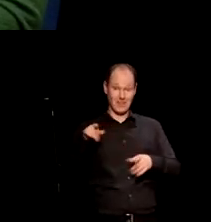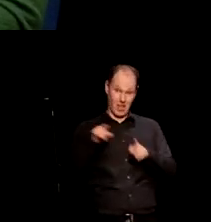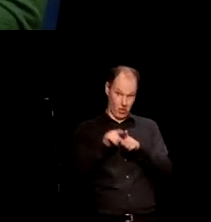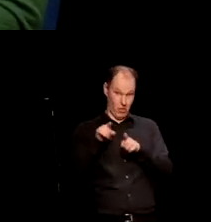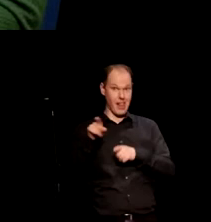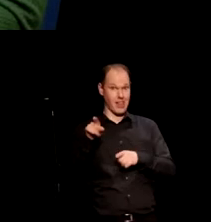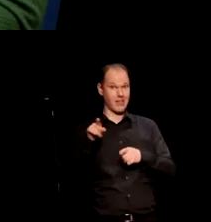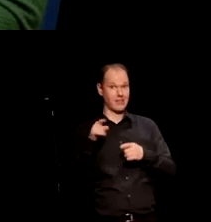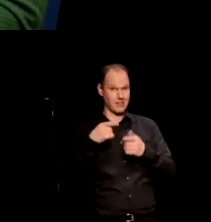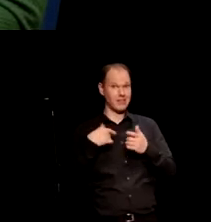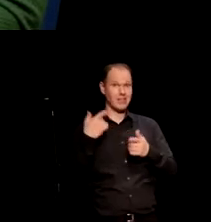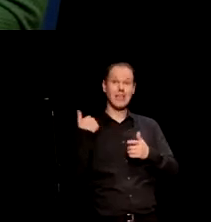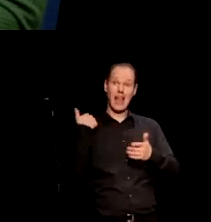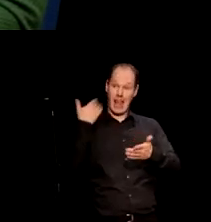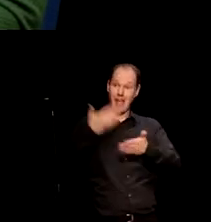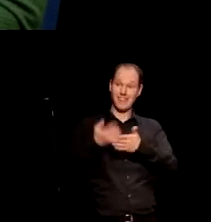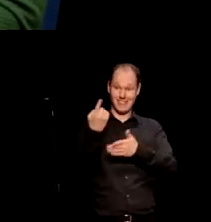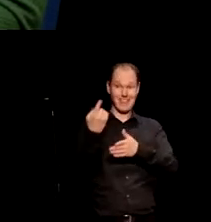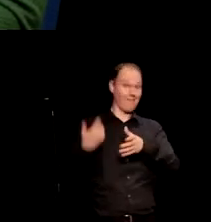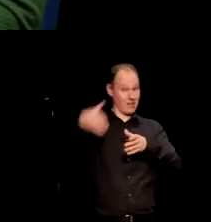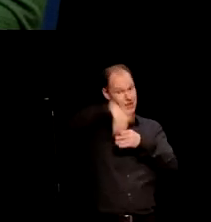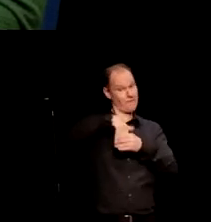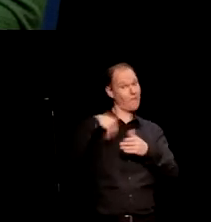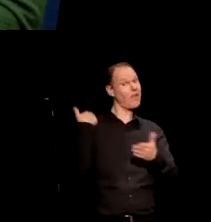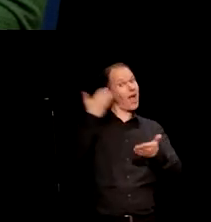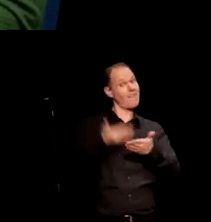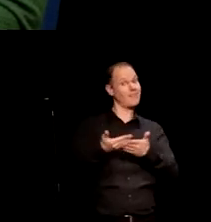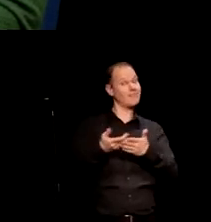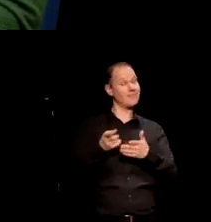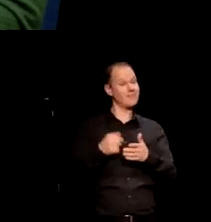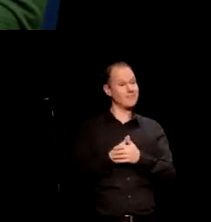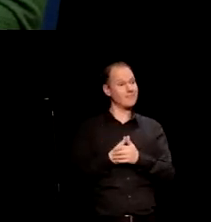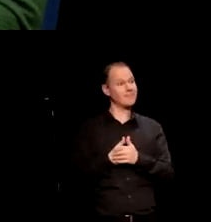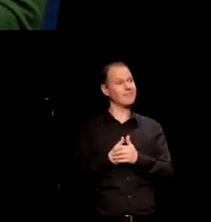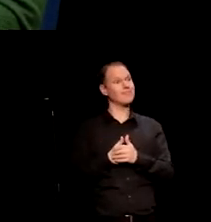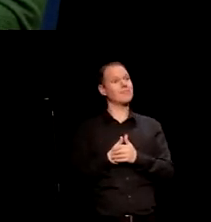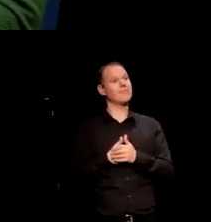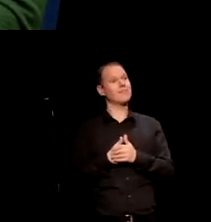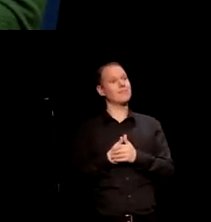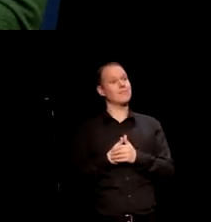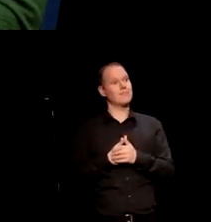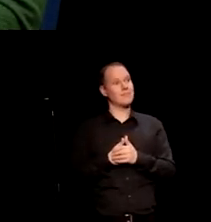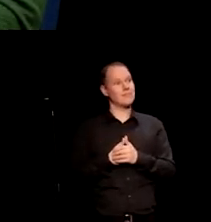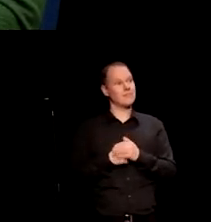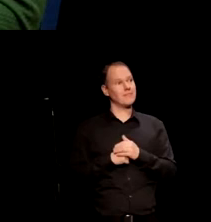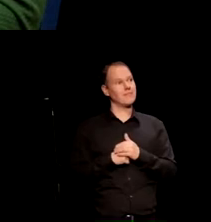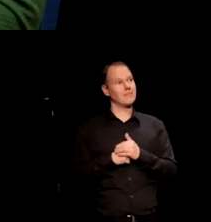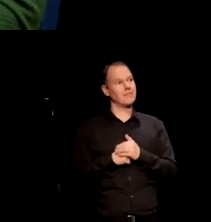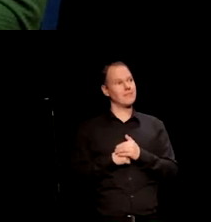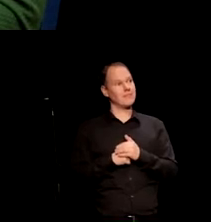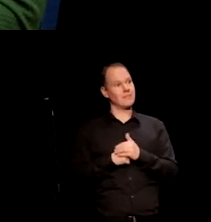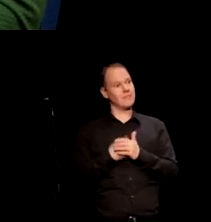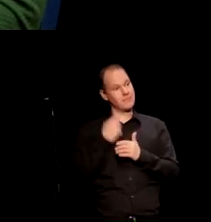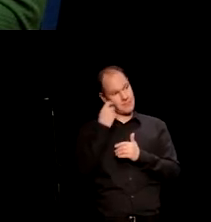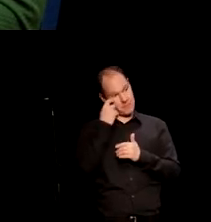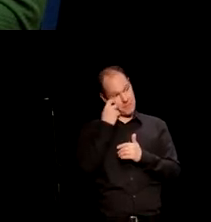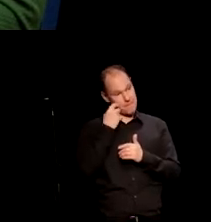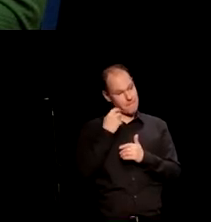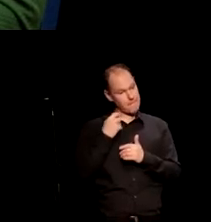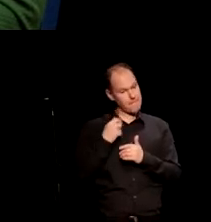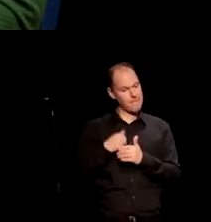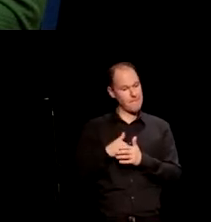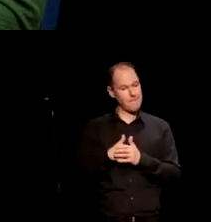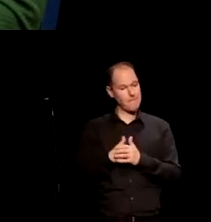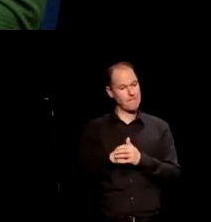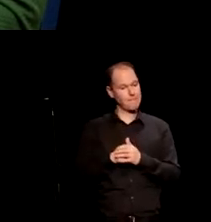of the heritage for a very, very long time. So in terms of accessing, the buildings are important, but I know for a fact